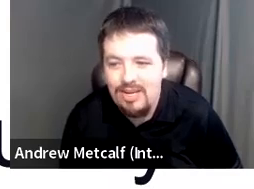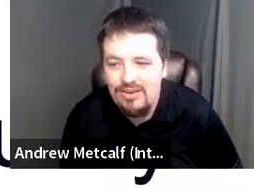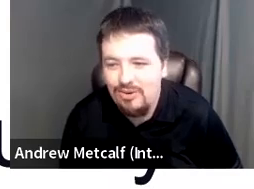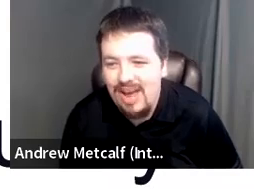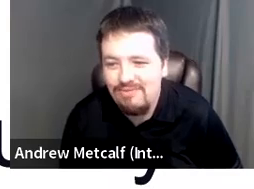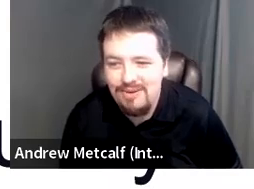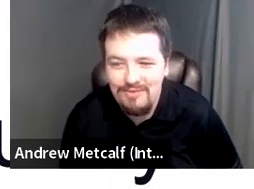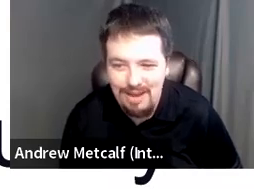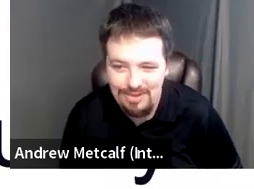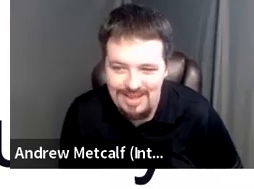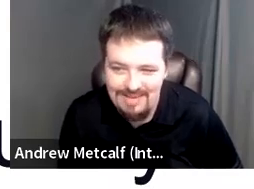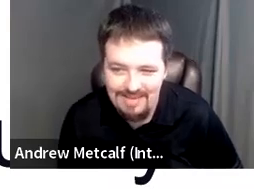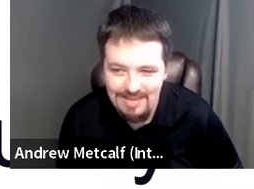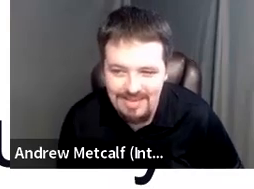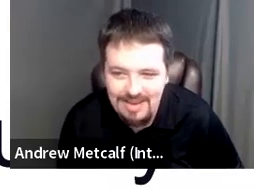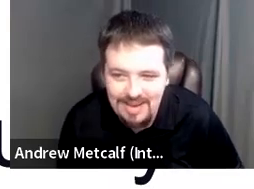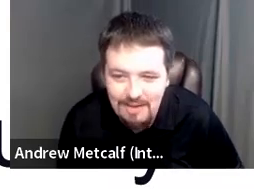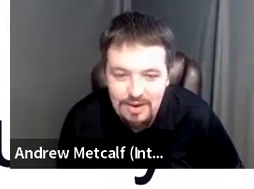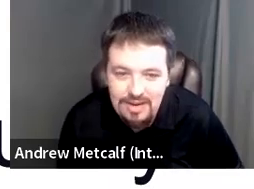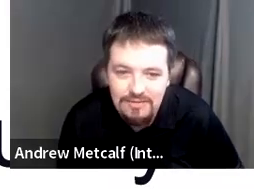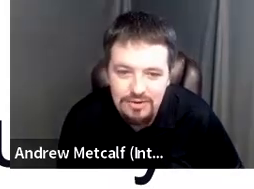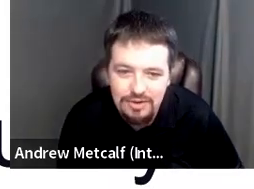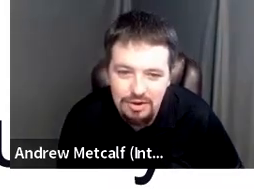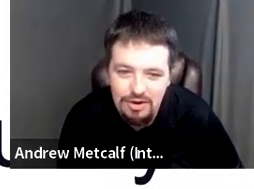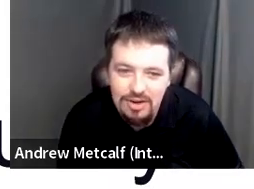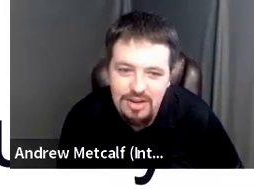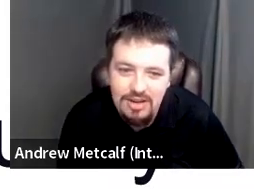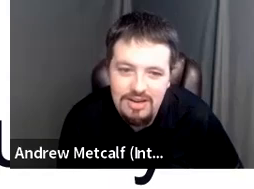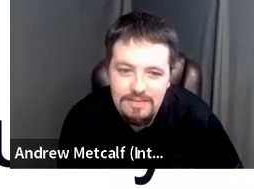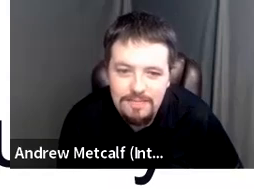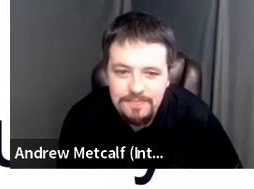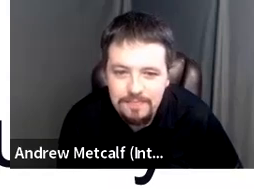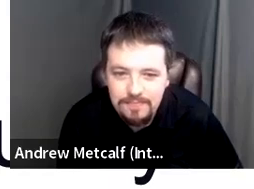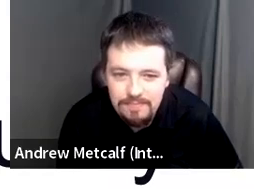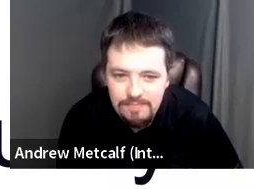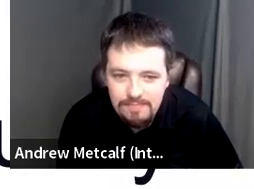the rich or affluent families could have their deaf children learn,